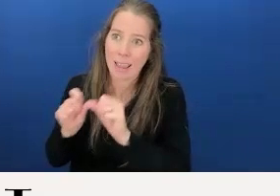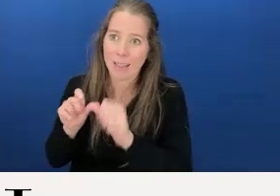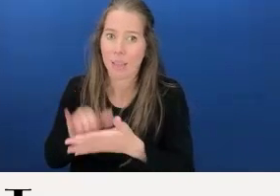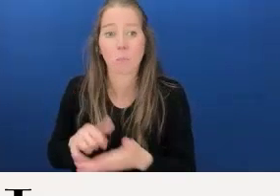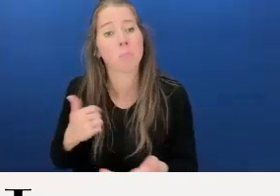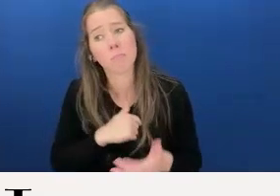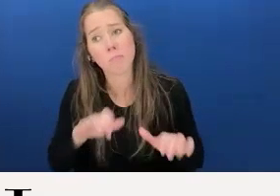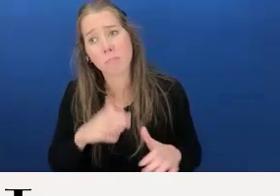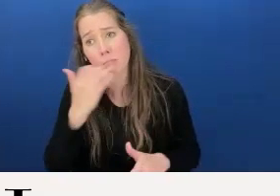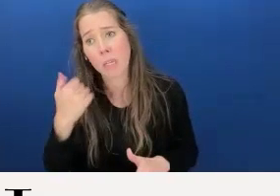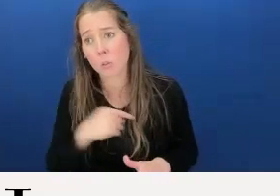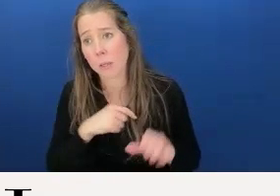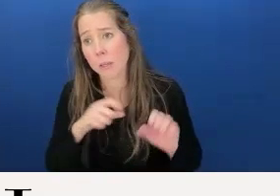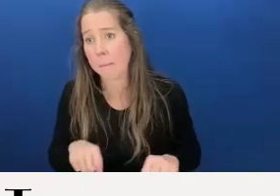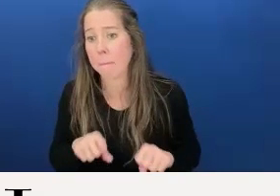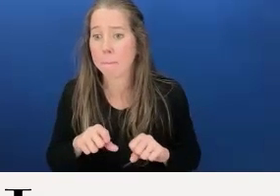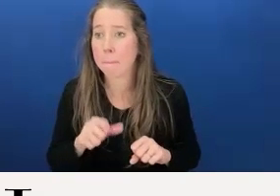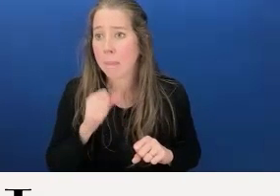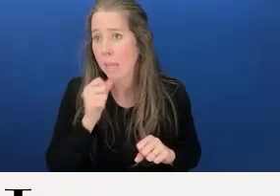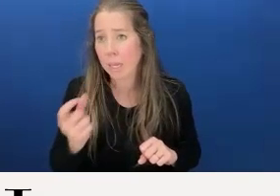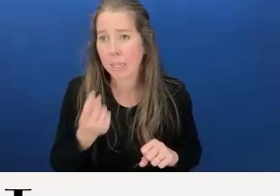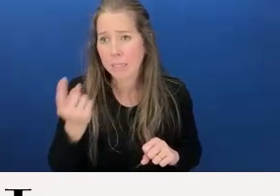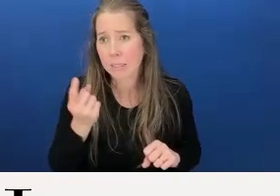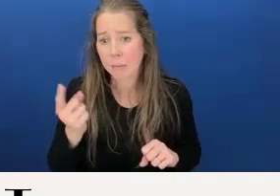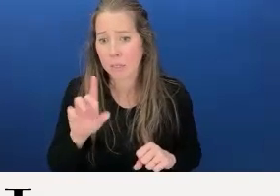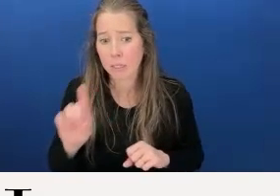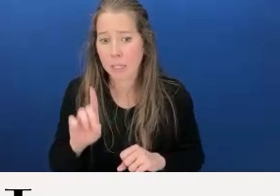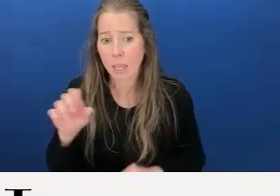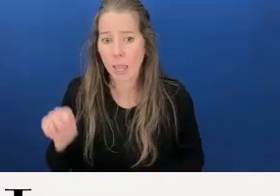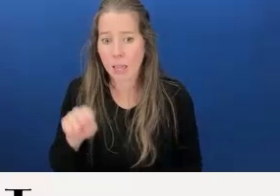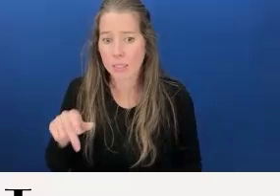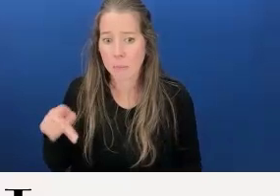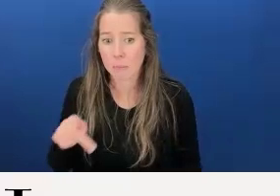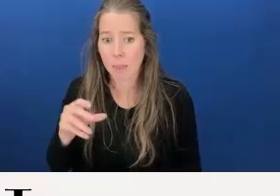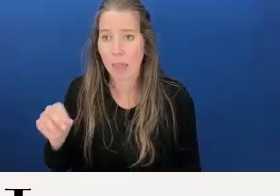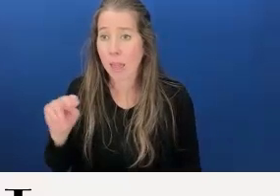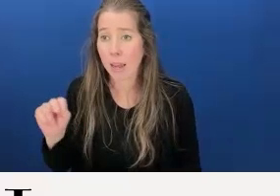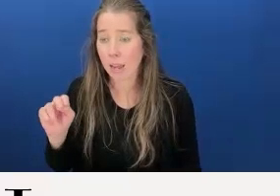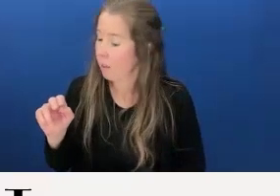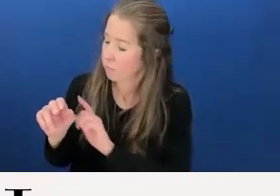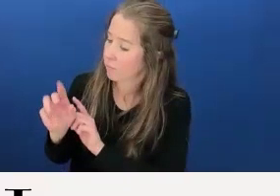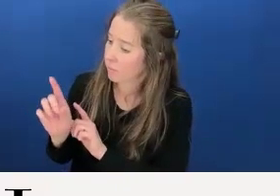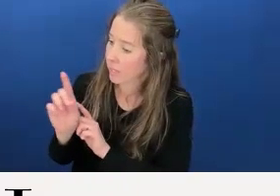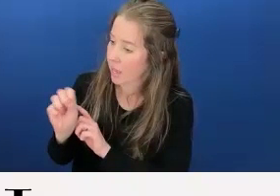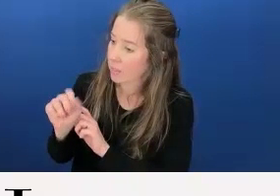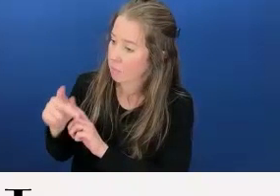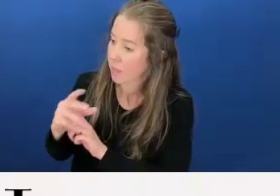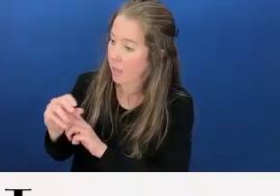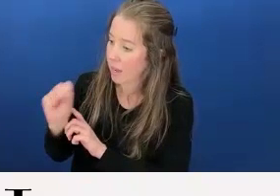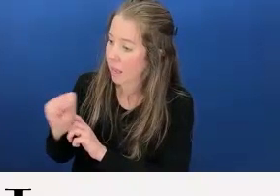best that we can. It's not something that DSP&S offices cover. If you've tried to elicit